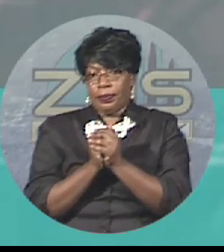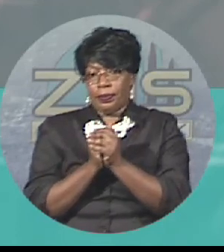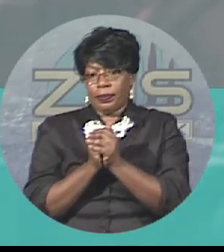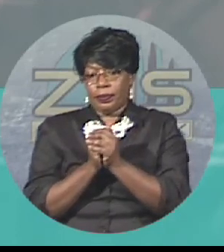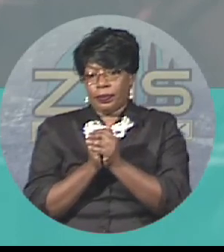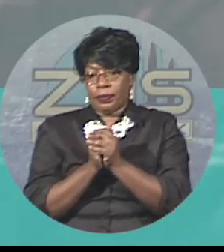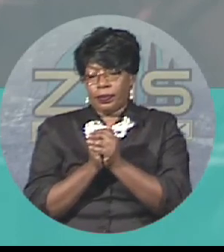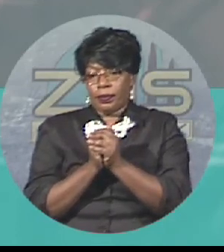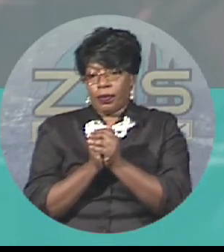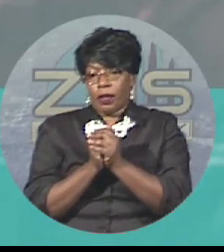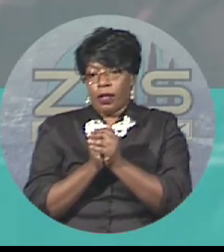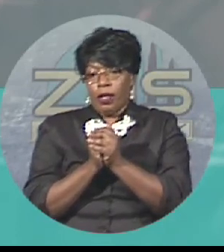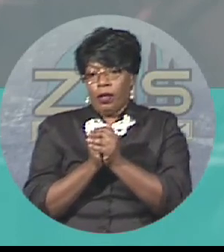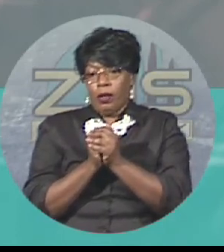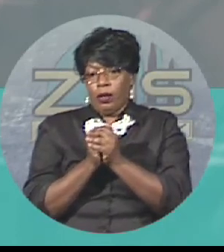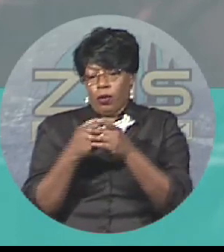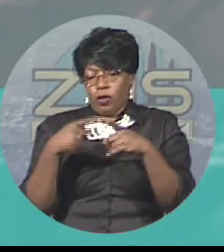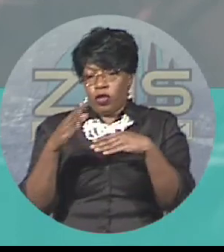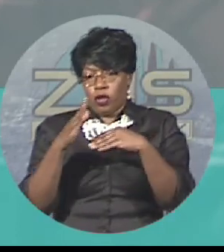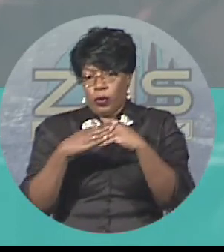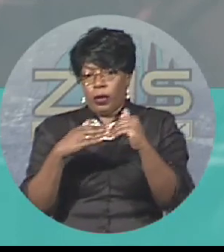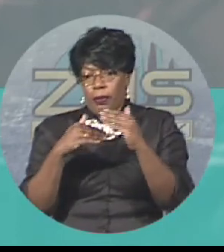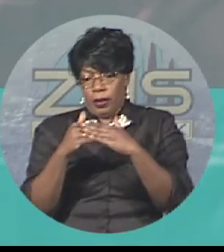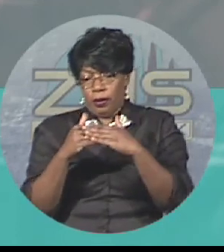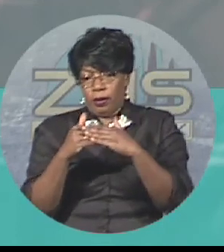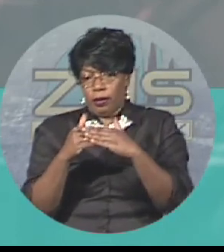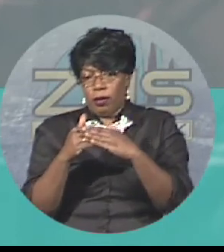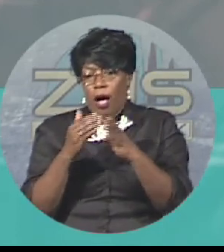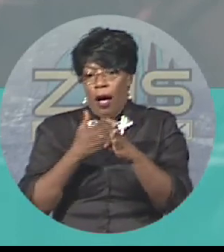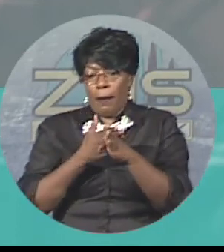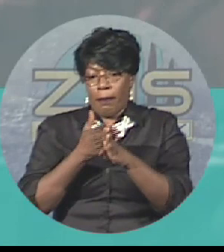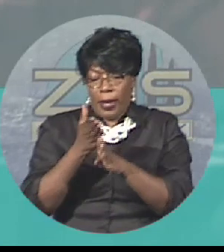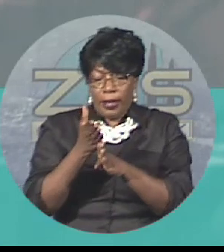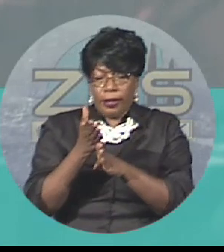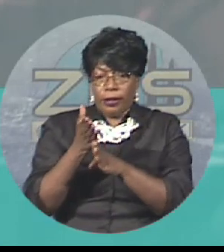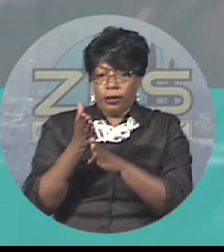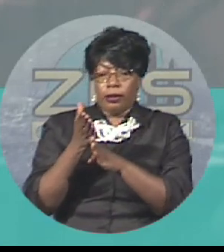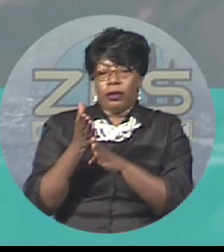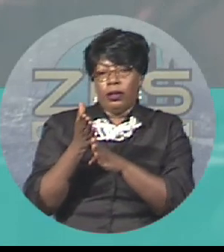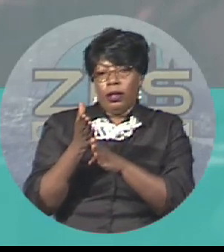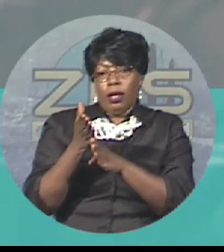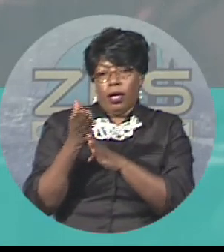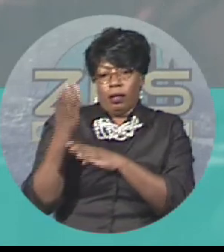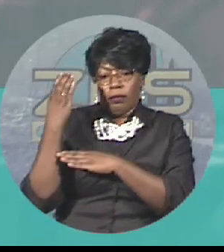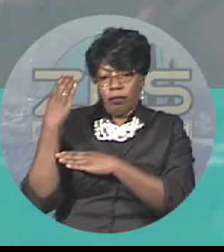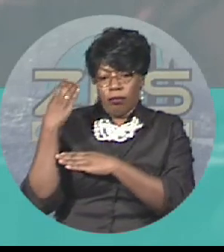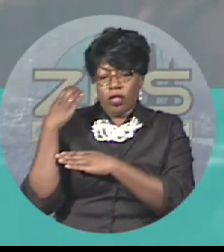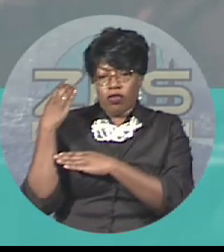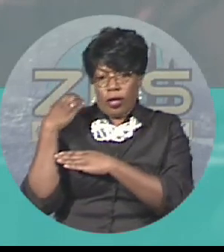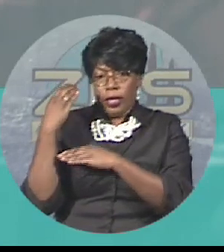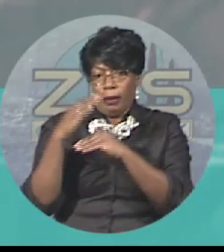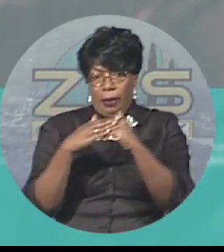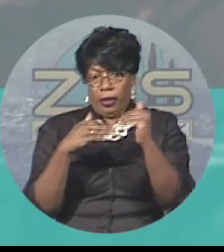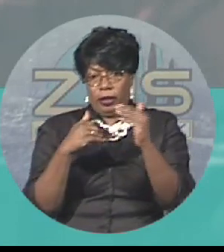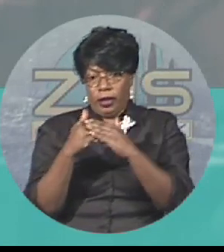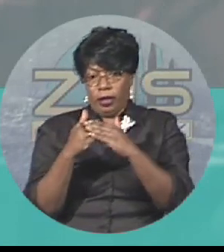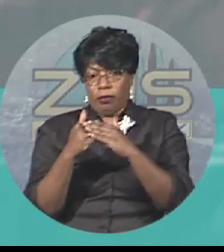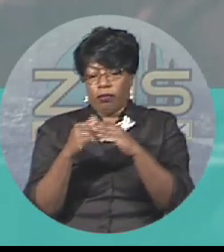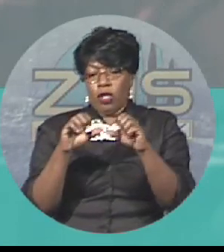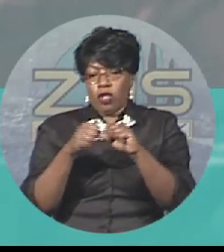We are going to build a major administrative complex for Eleuthera so that